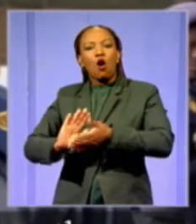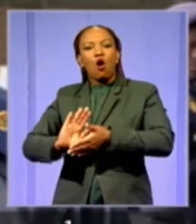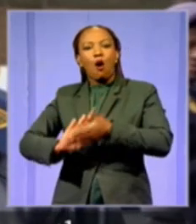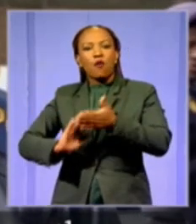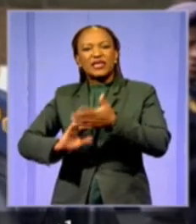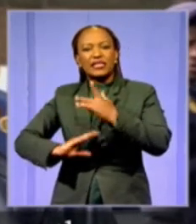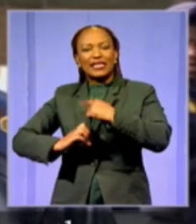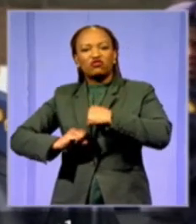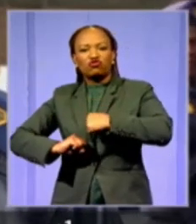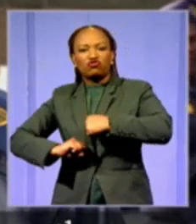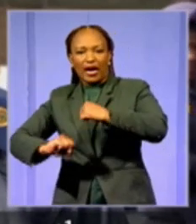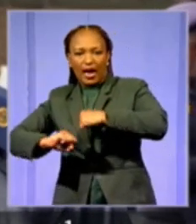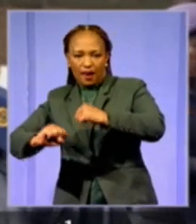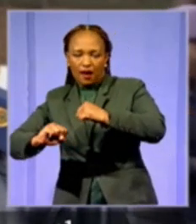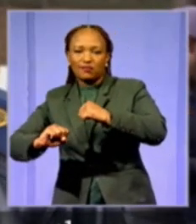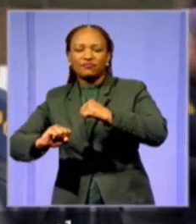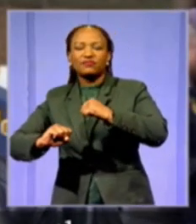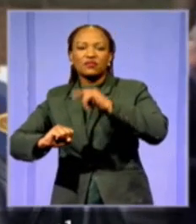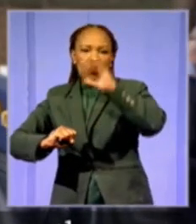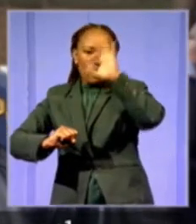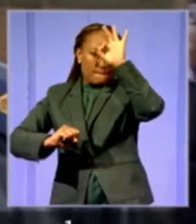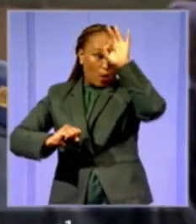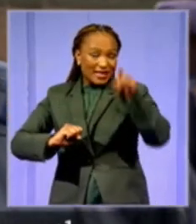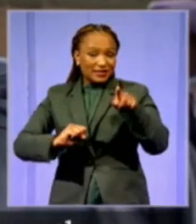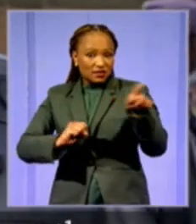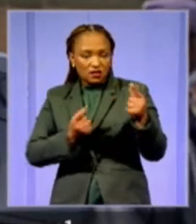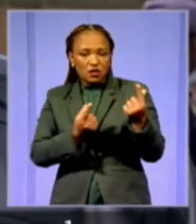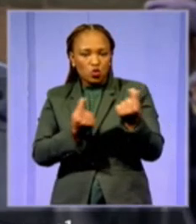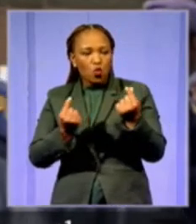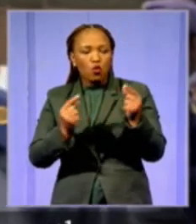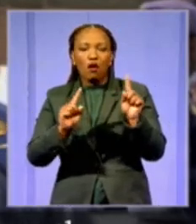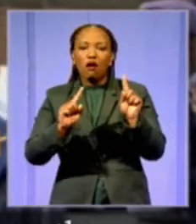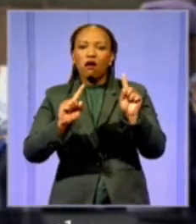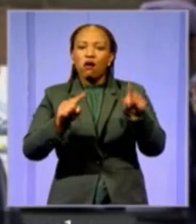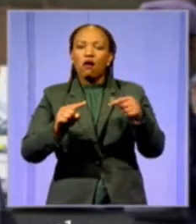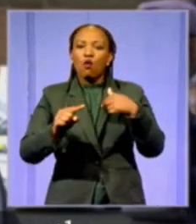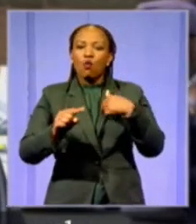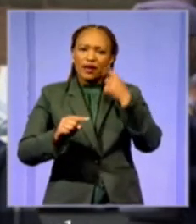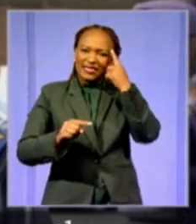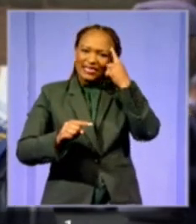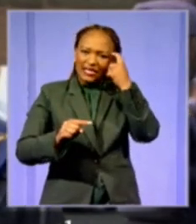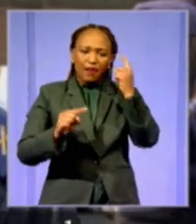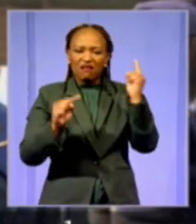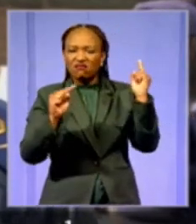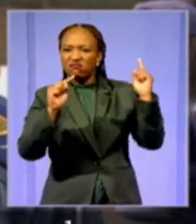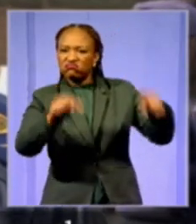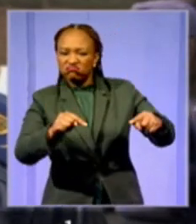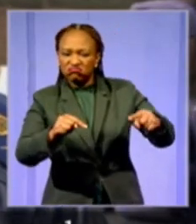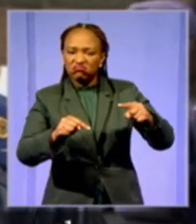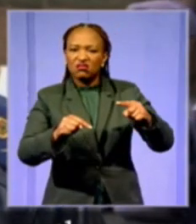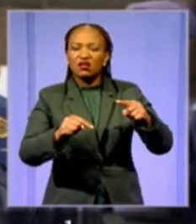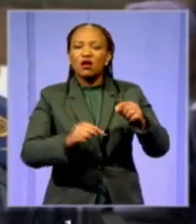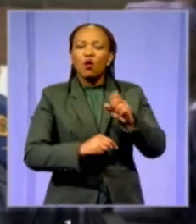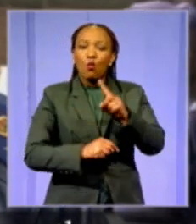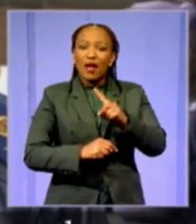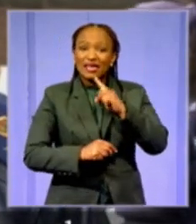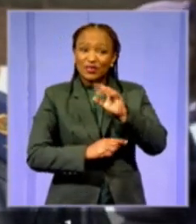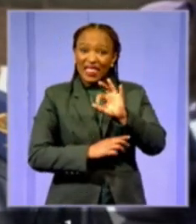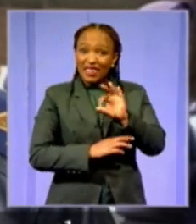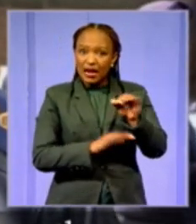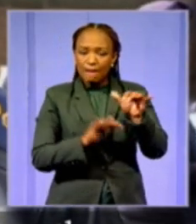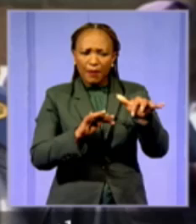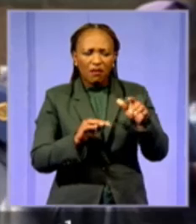usual, yesterday we had suspect raiding with the detectives who have arrested over 1,083